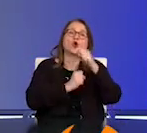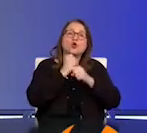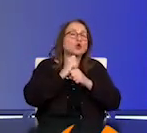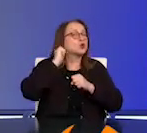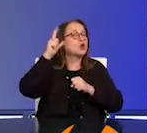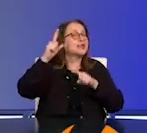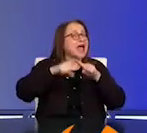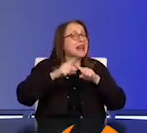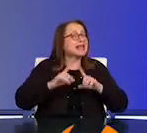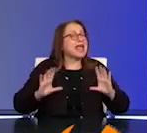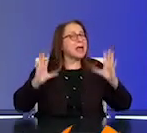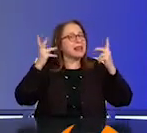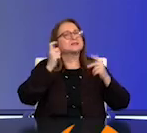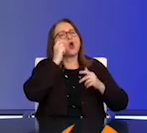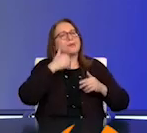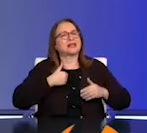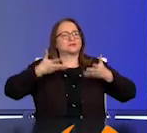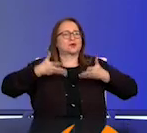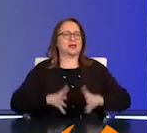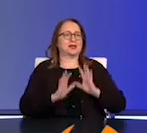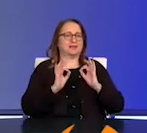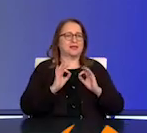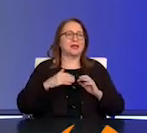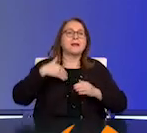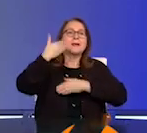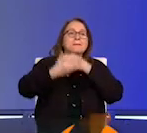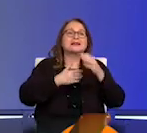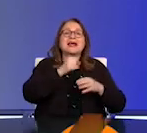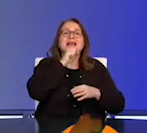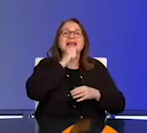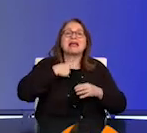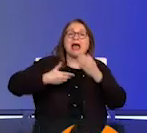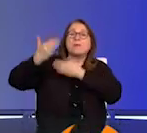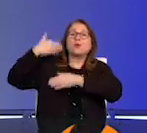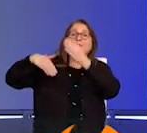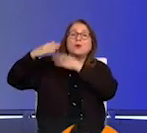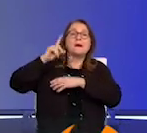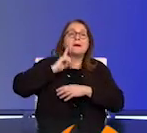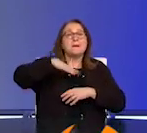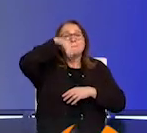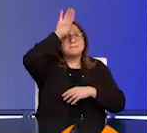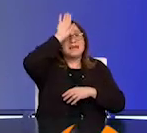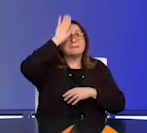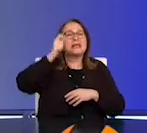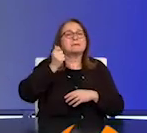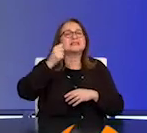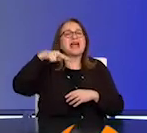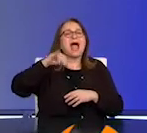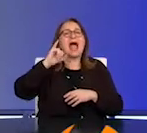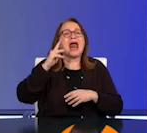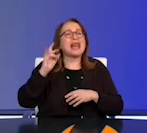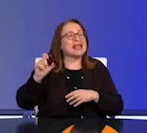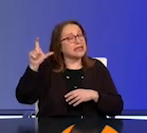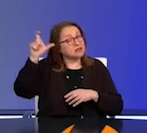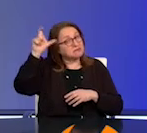Later it was in Athens that my dear grandmother, Princess Alice, during the dark years of Nazi occupation,